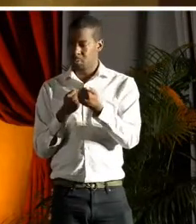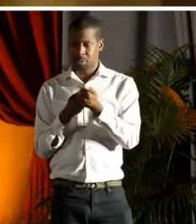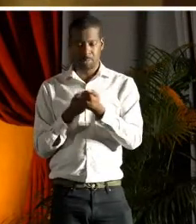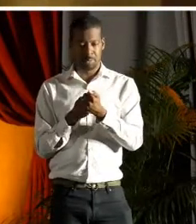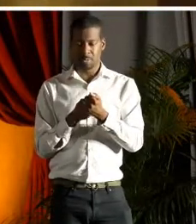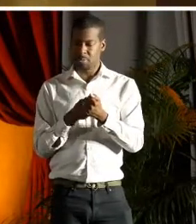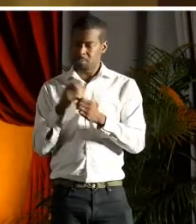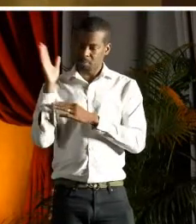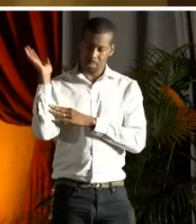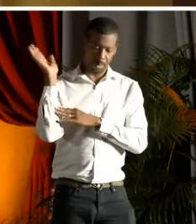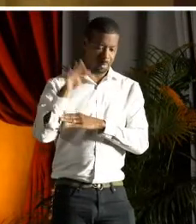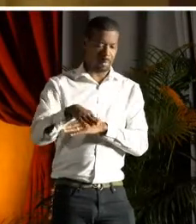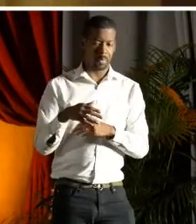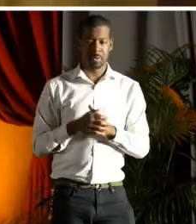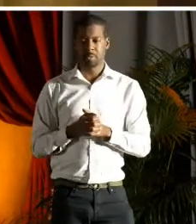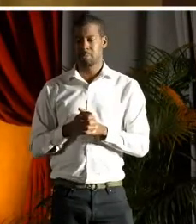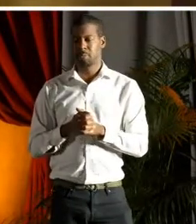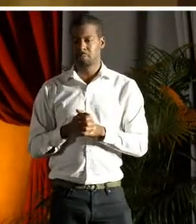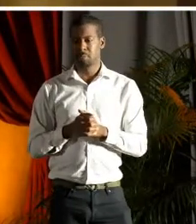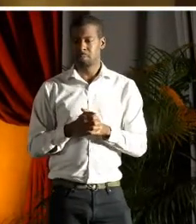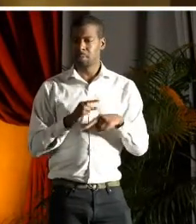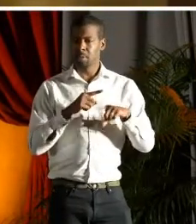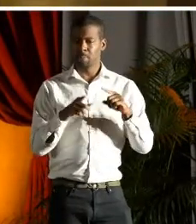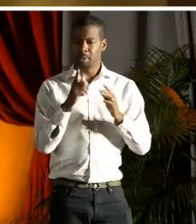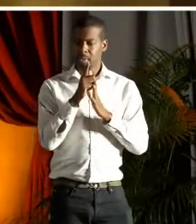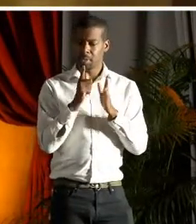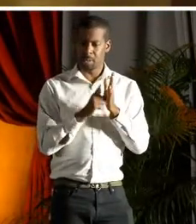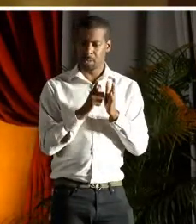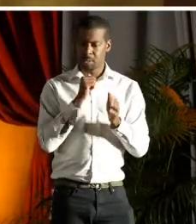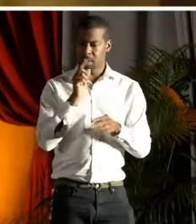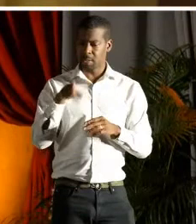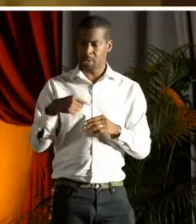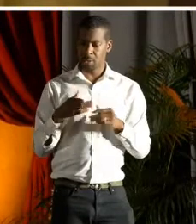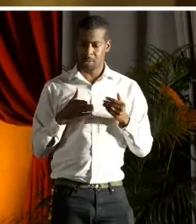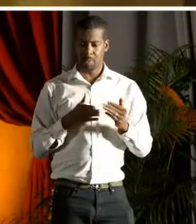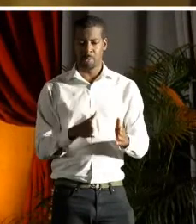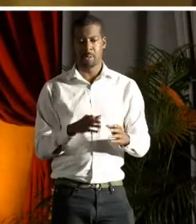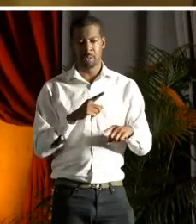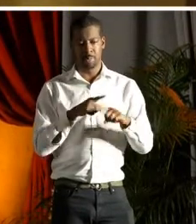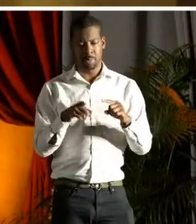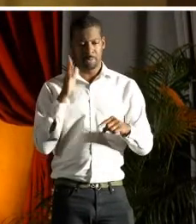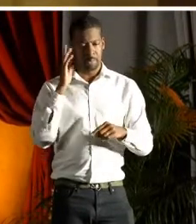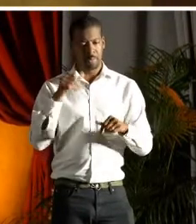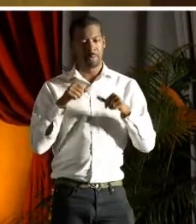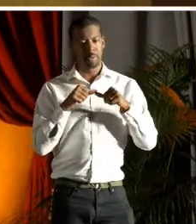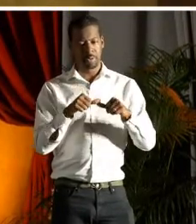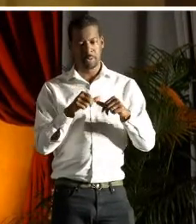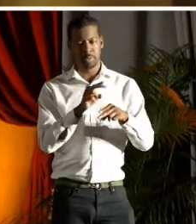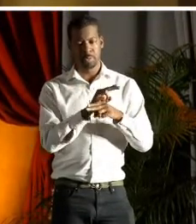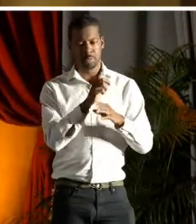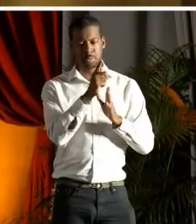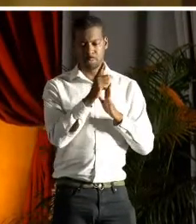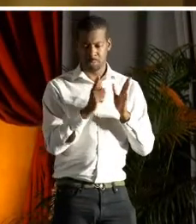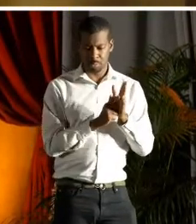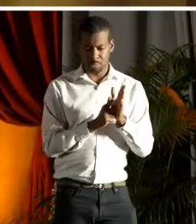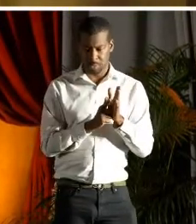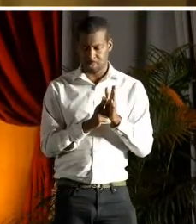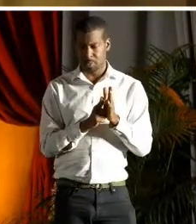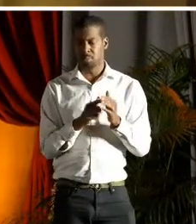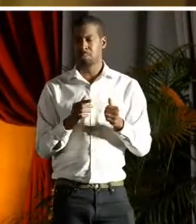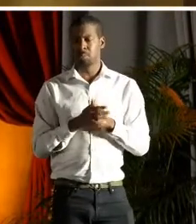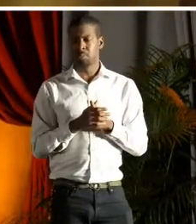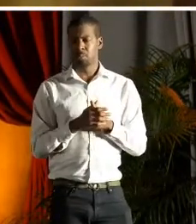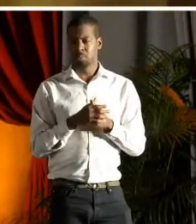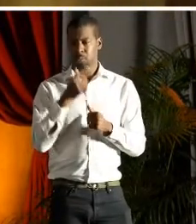T. But that the law is not the only way. But we will continue to use it for what it is worth